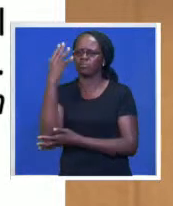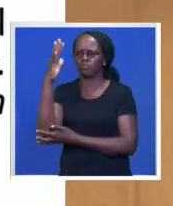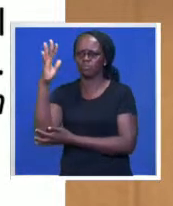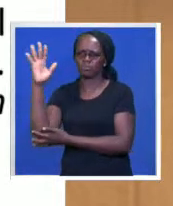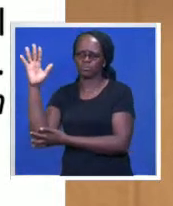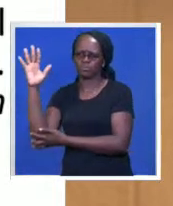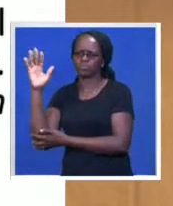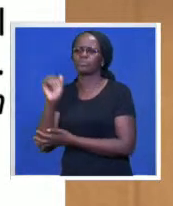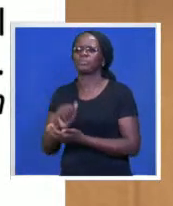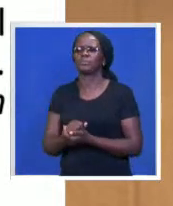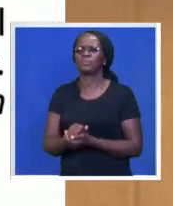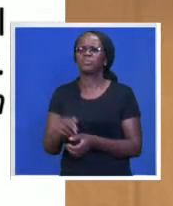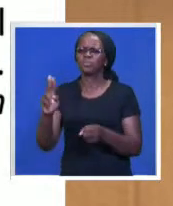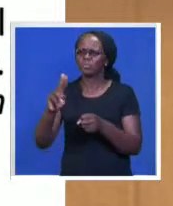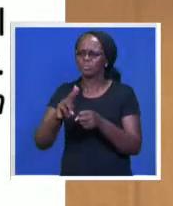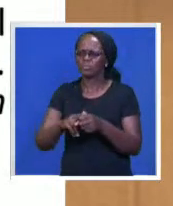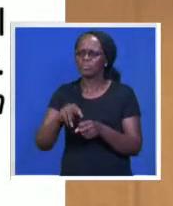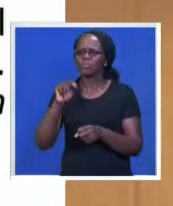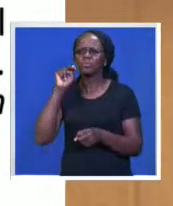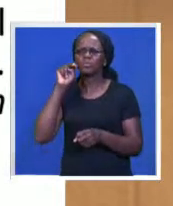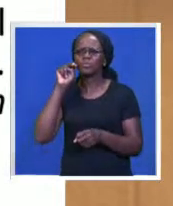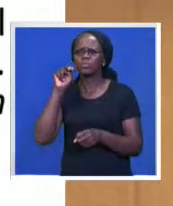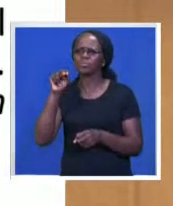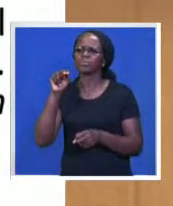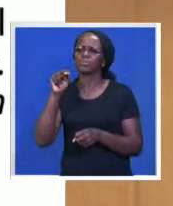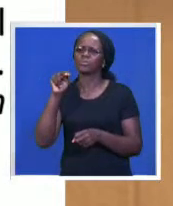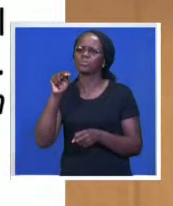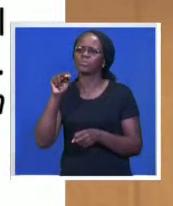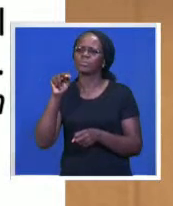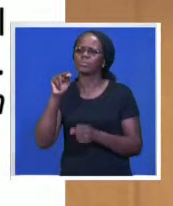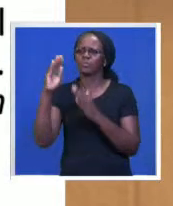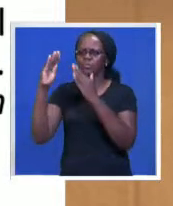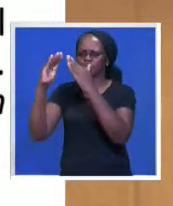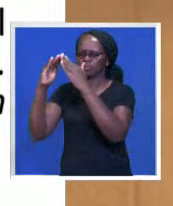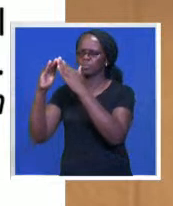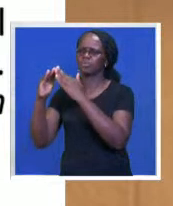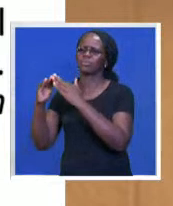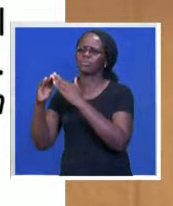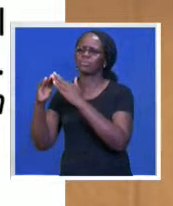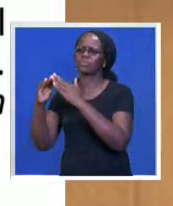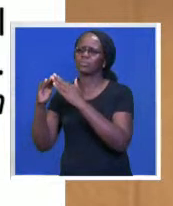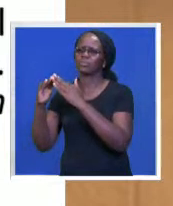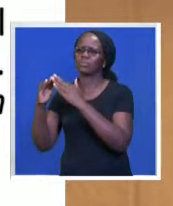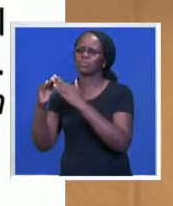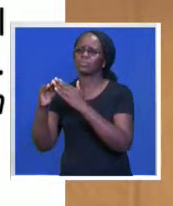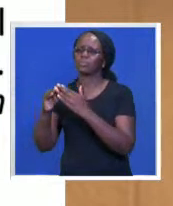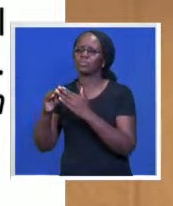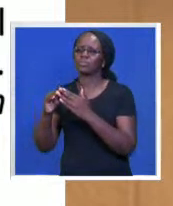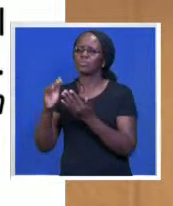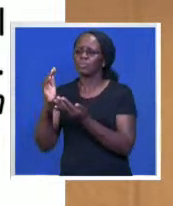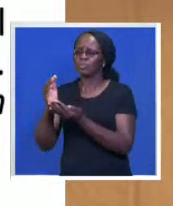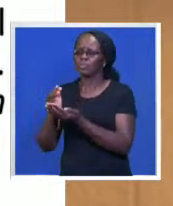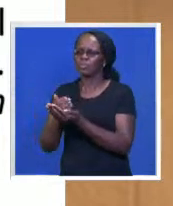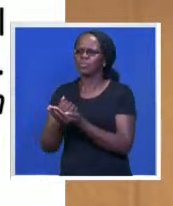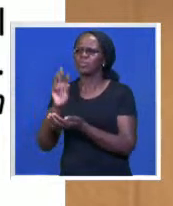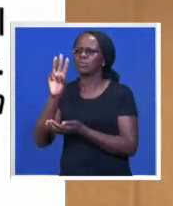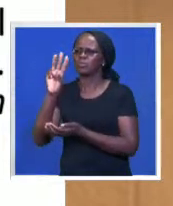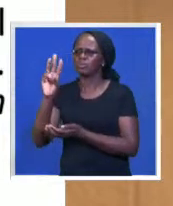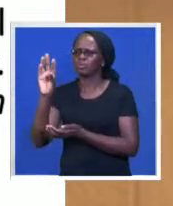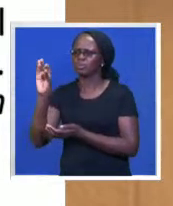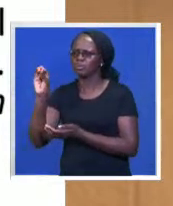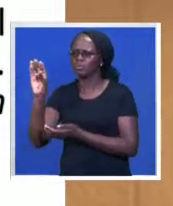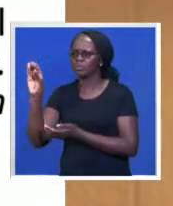also need shelter. We get shelter from vegetation. We get wood, which we use to